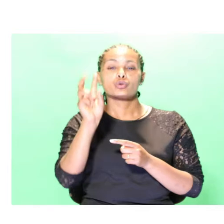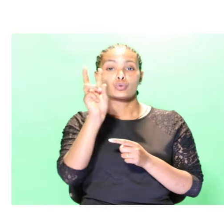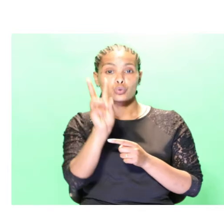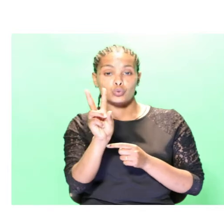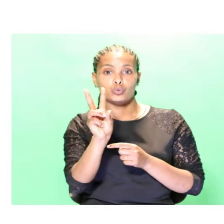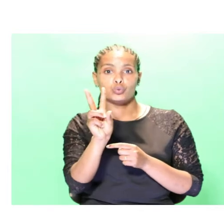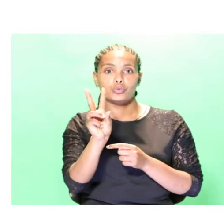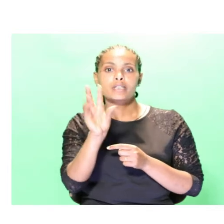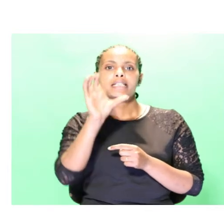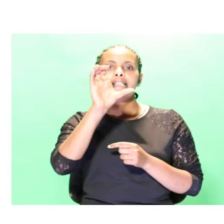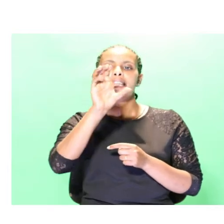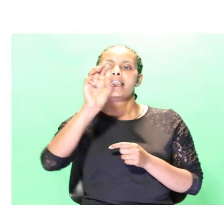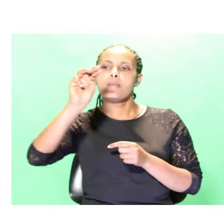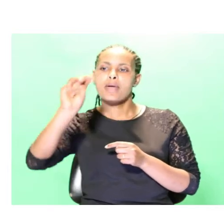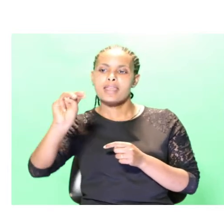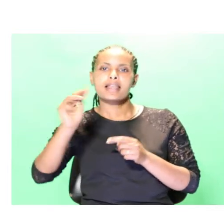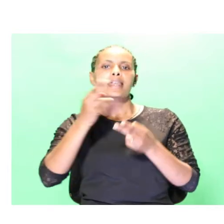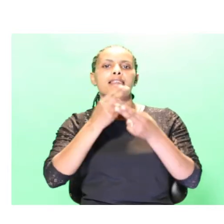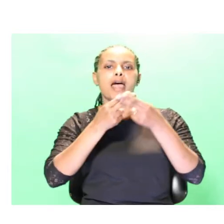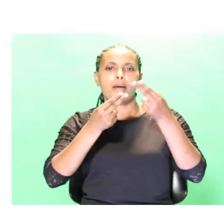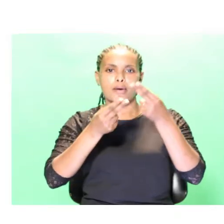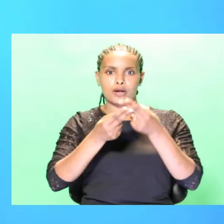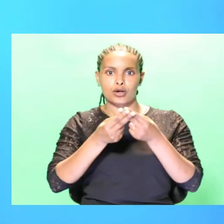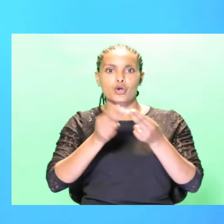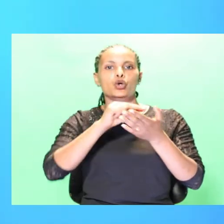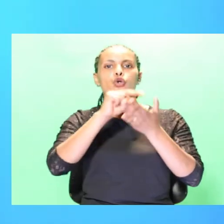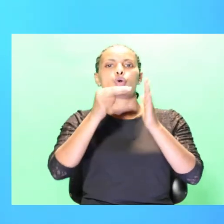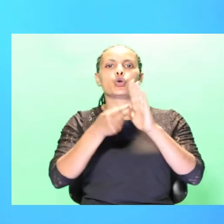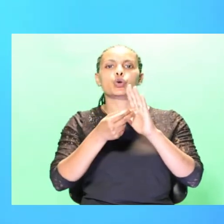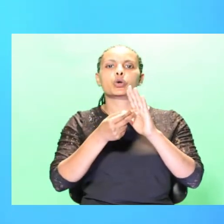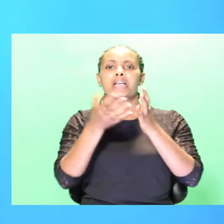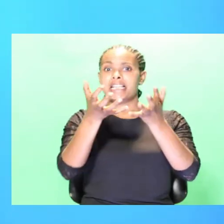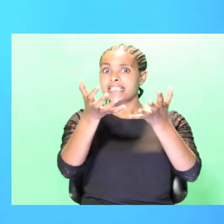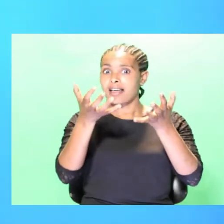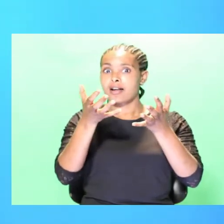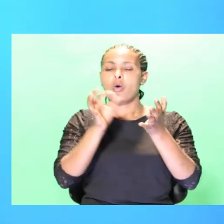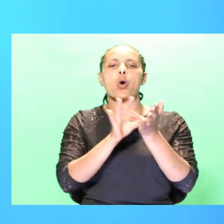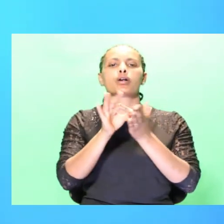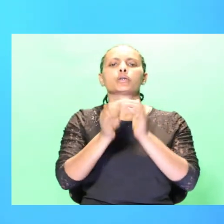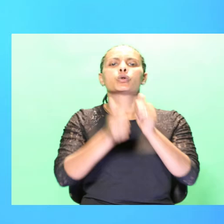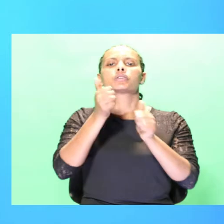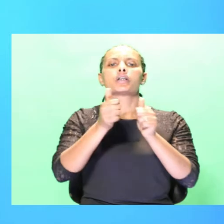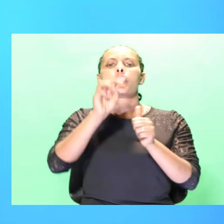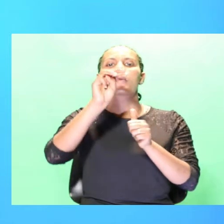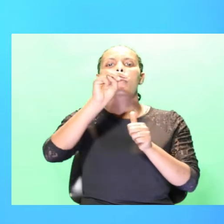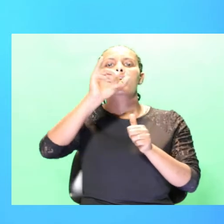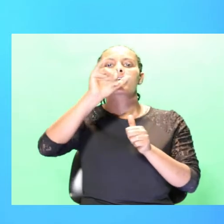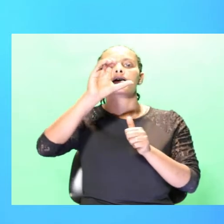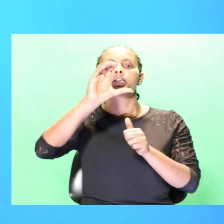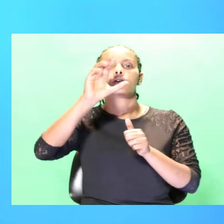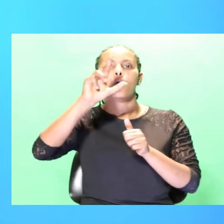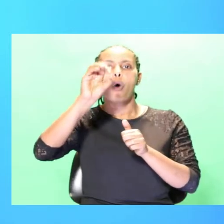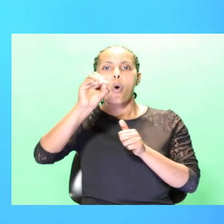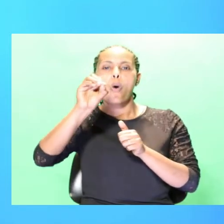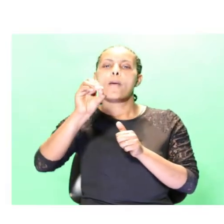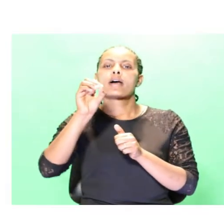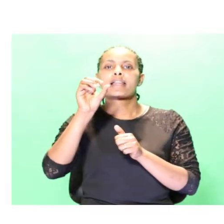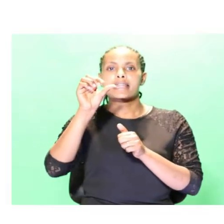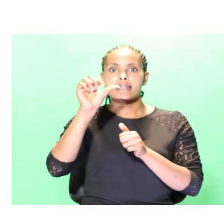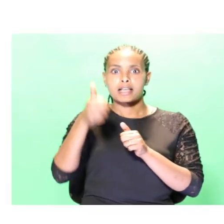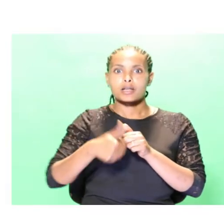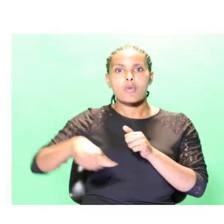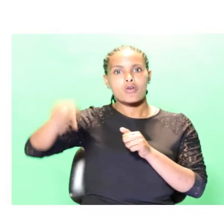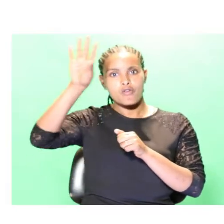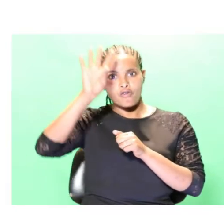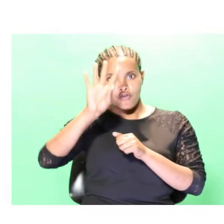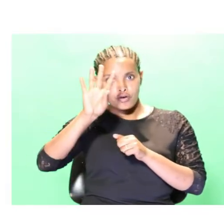1.2 centimeter times unit of desired quantity, which is micrometer, 10 to the power of